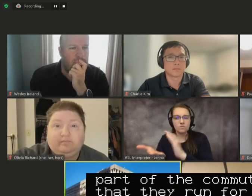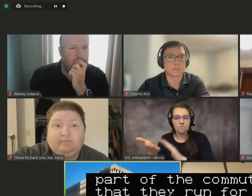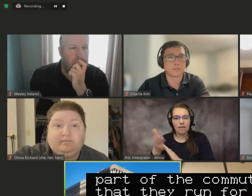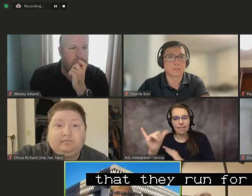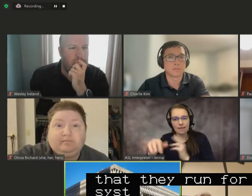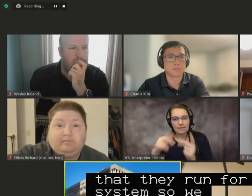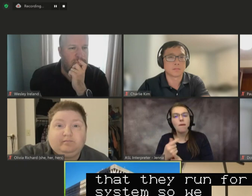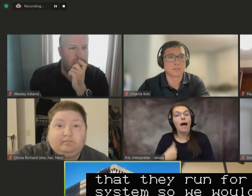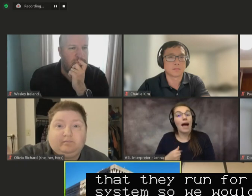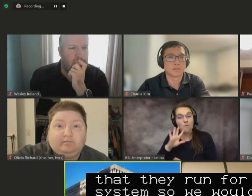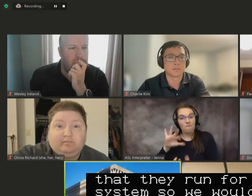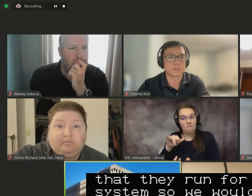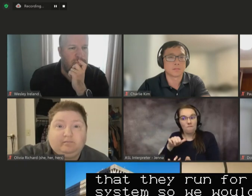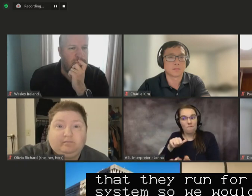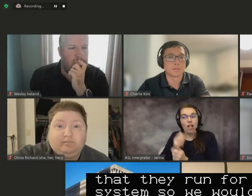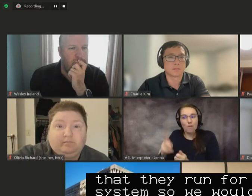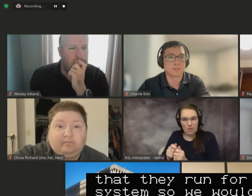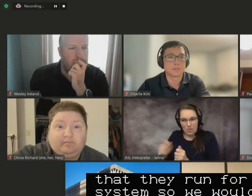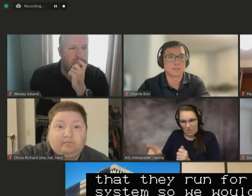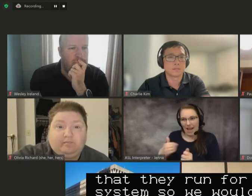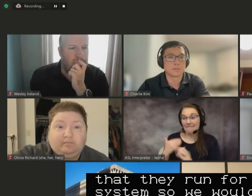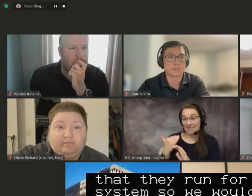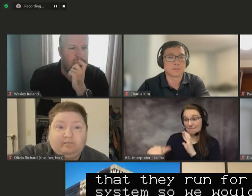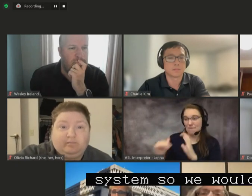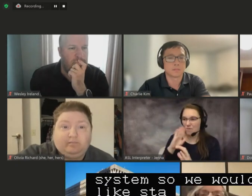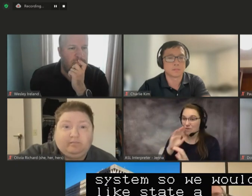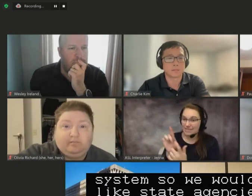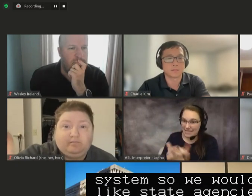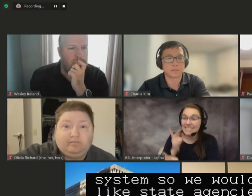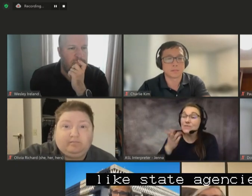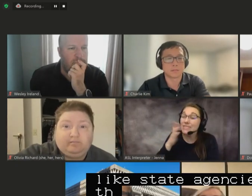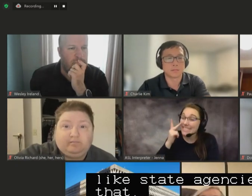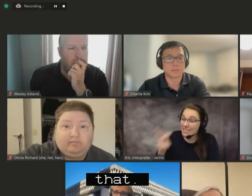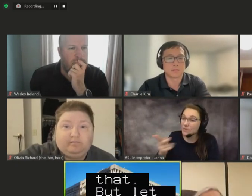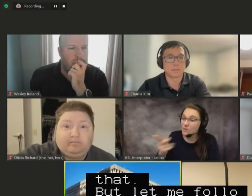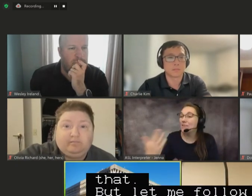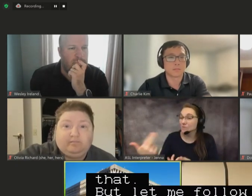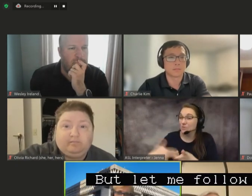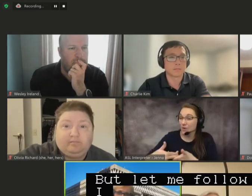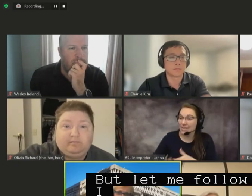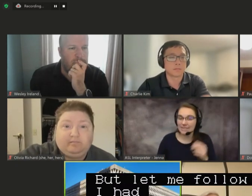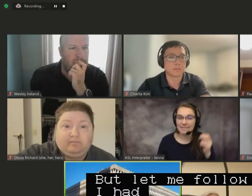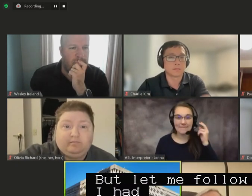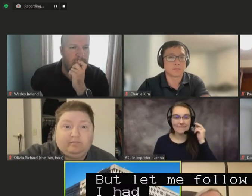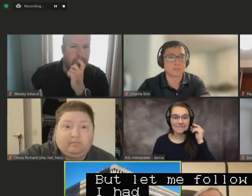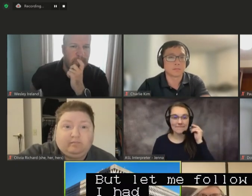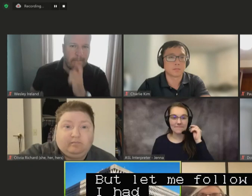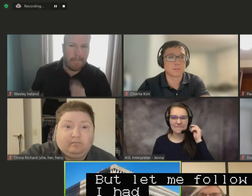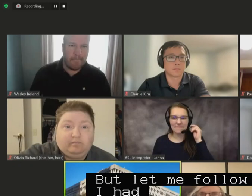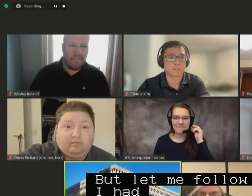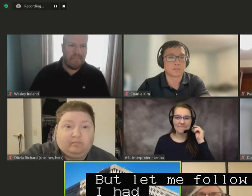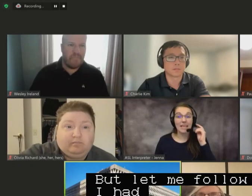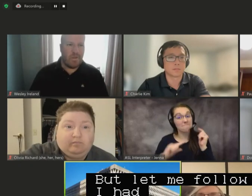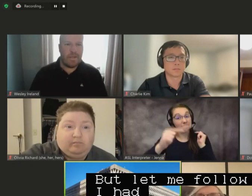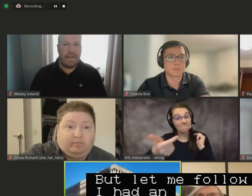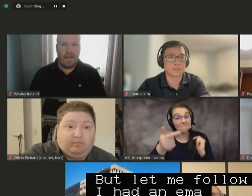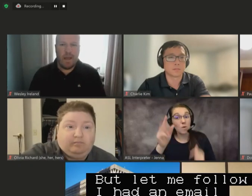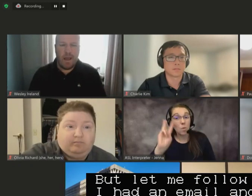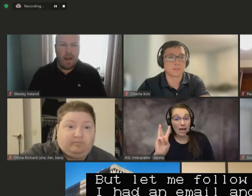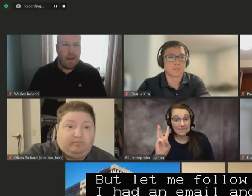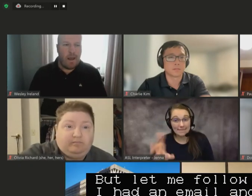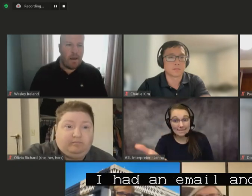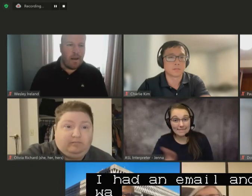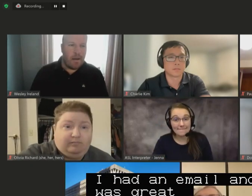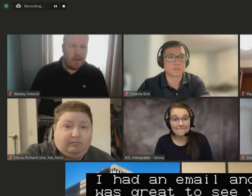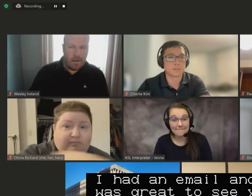follow up with you. I have your email, and we'll follow up. But it was great to see you, and thanks for attending our meeting. Thank you. I'll talk back to you, Wes. Yeah, thank